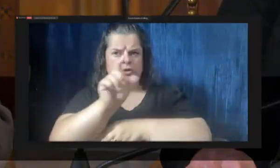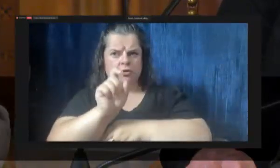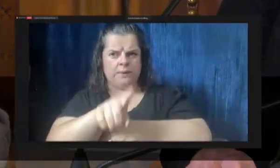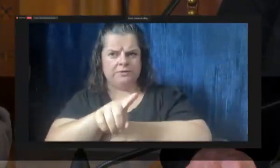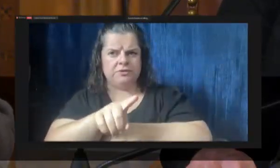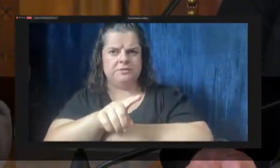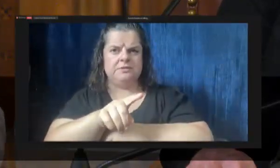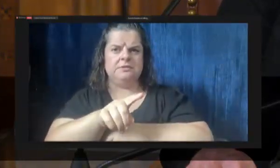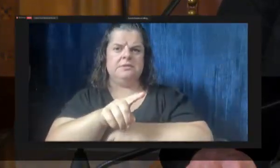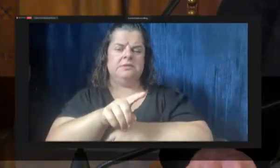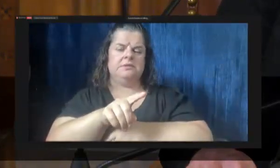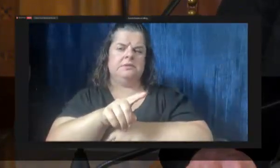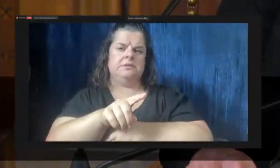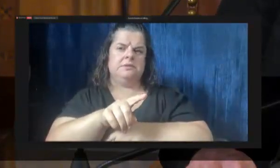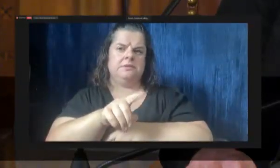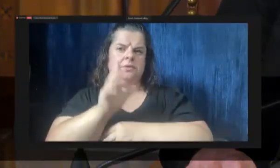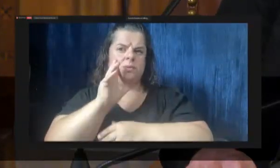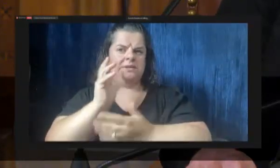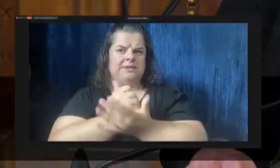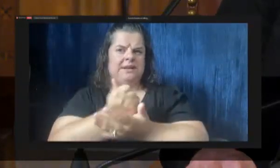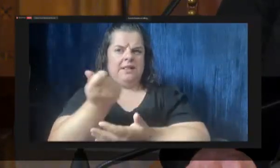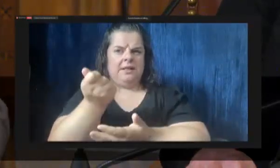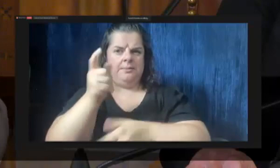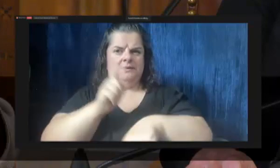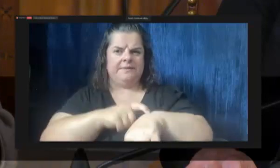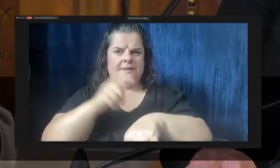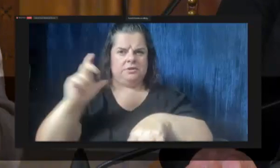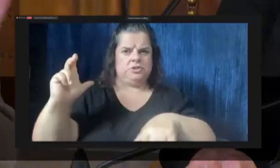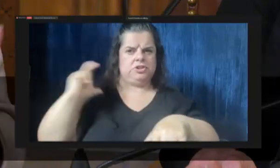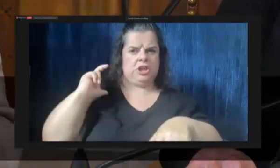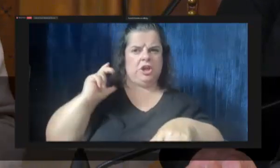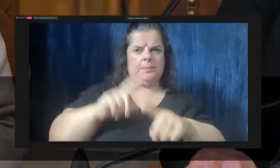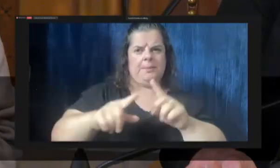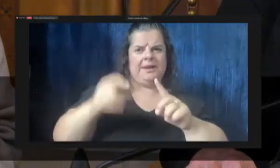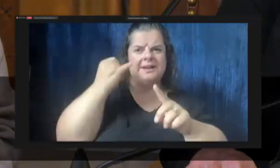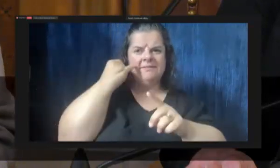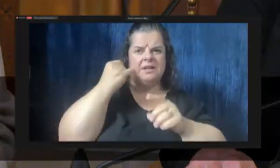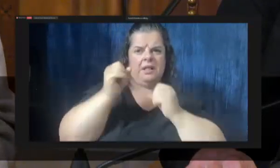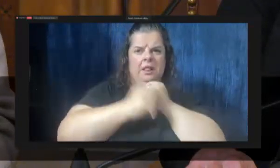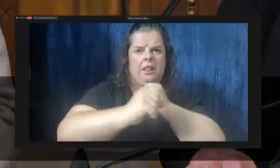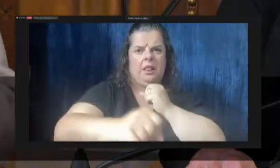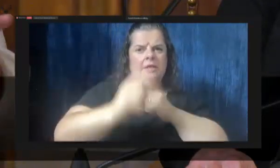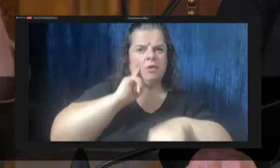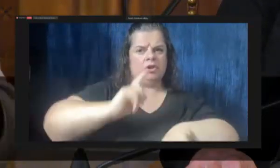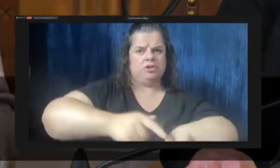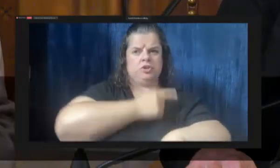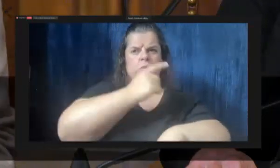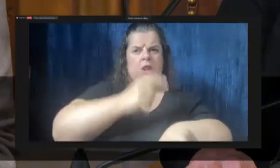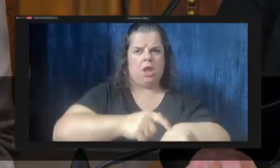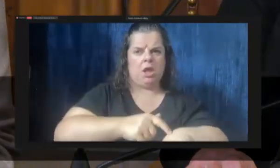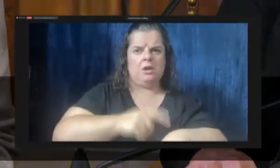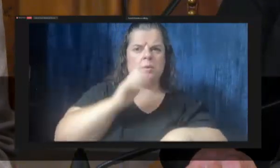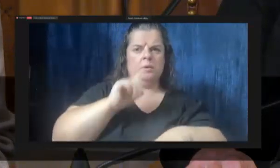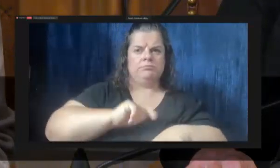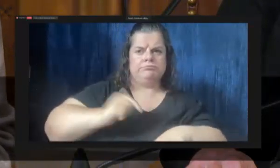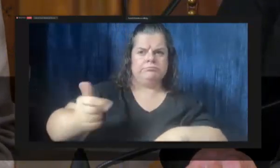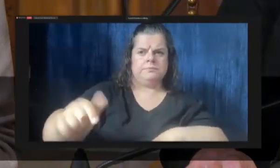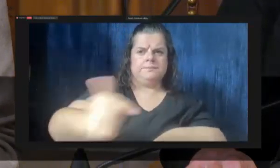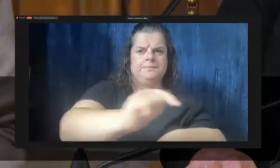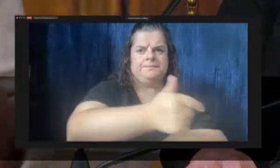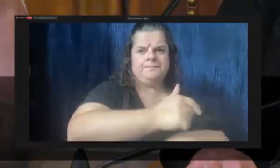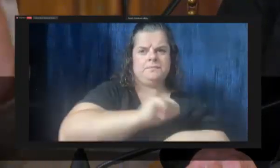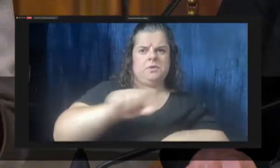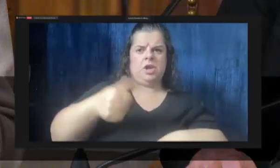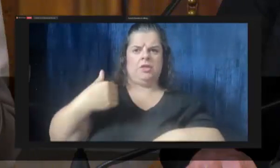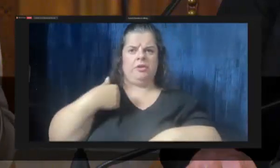that I'll take a little bit of time, Mr. Chair, but if I go on for too long, then I'll you know, let other members have a chance. So